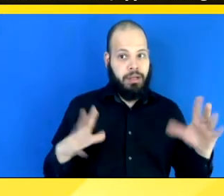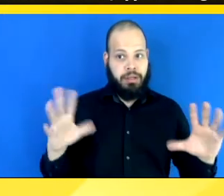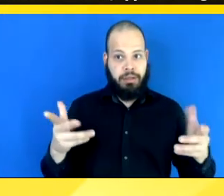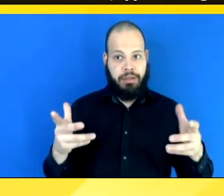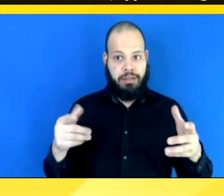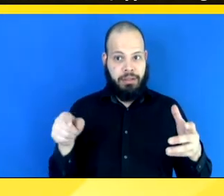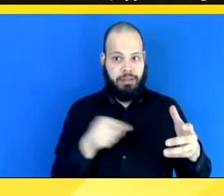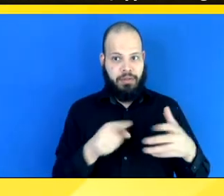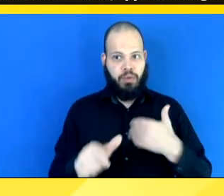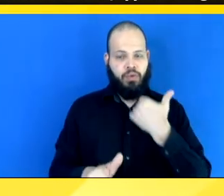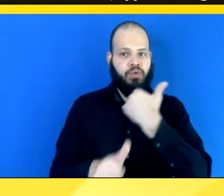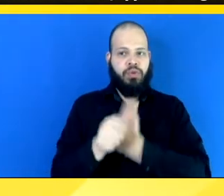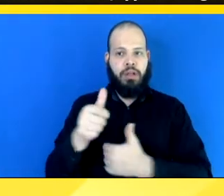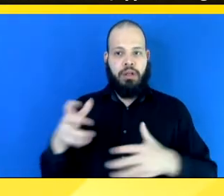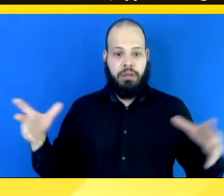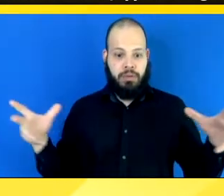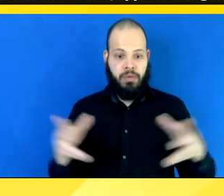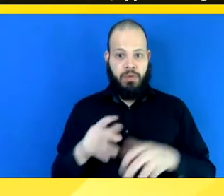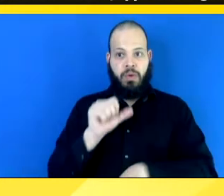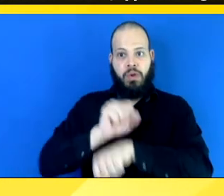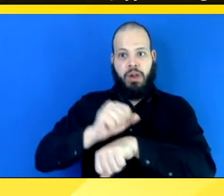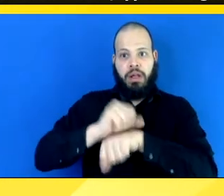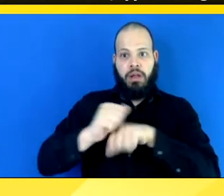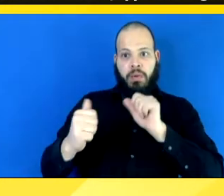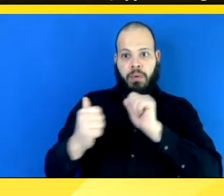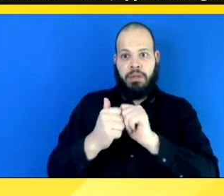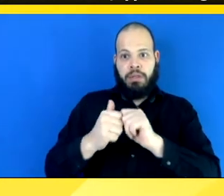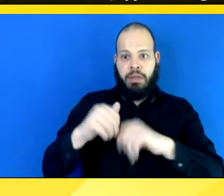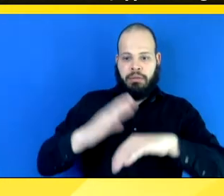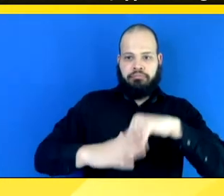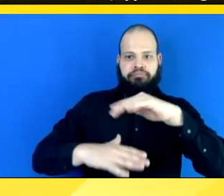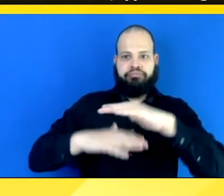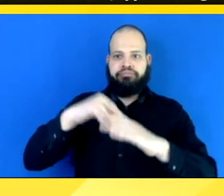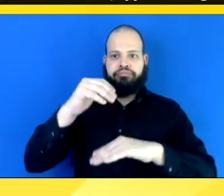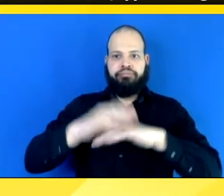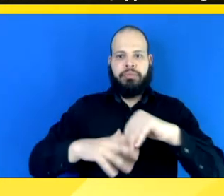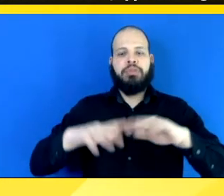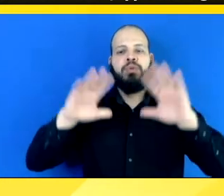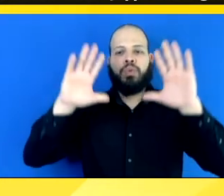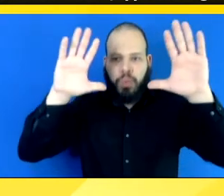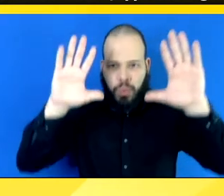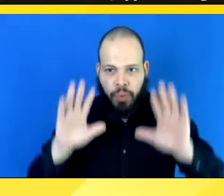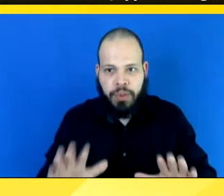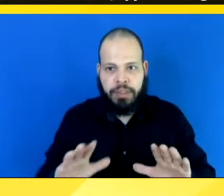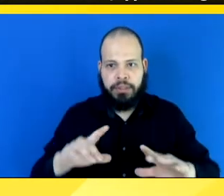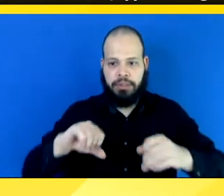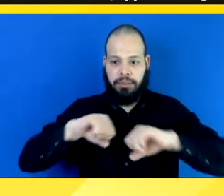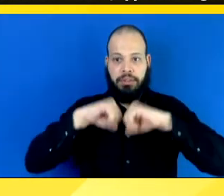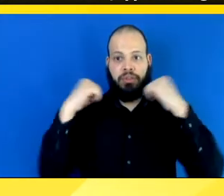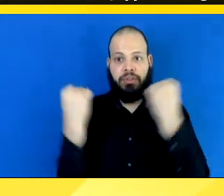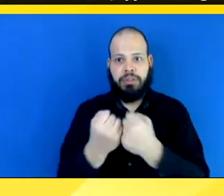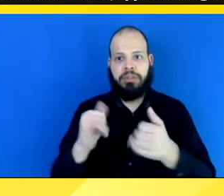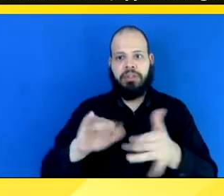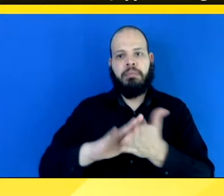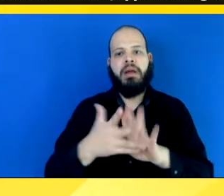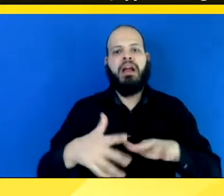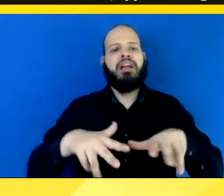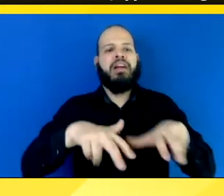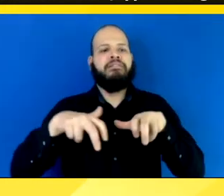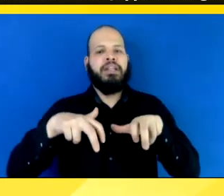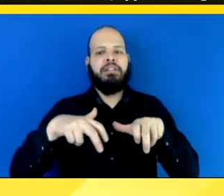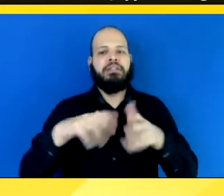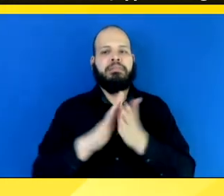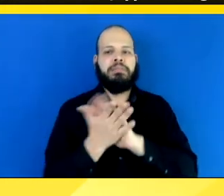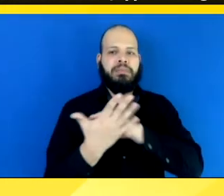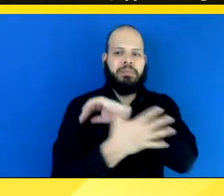society, a society where greed and poverty would be done away with. The battle to suppress the vote